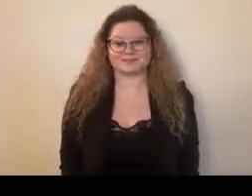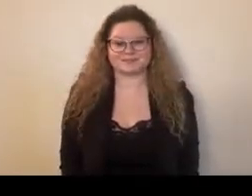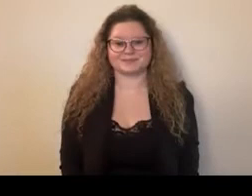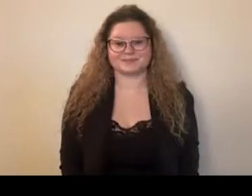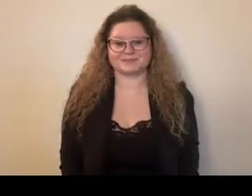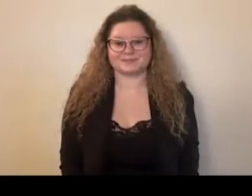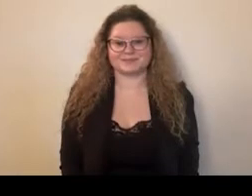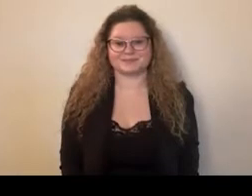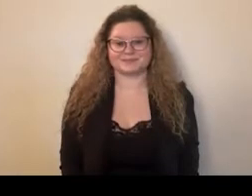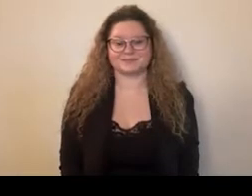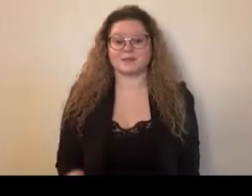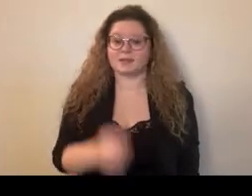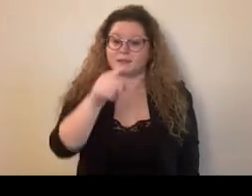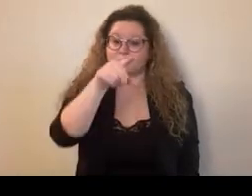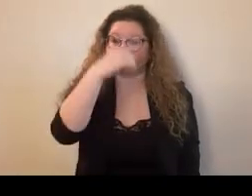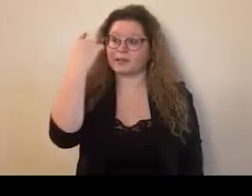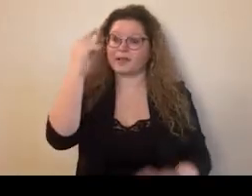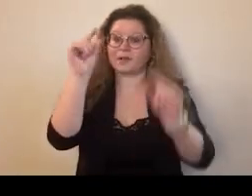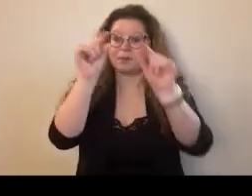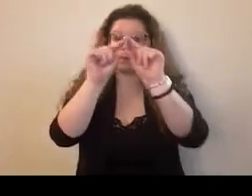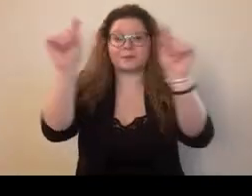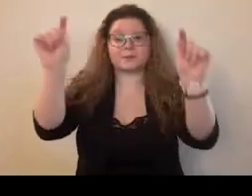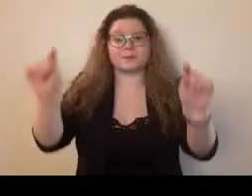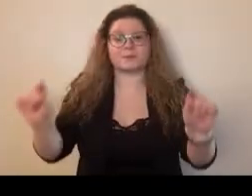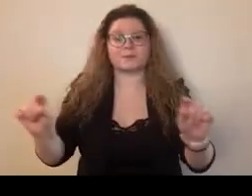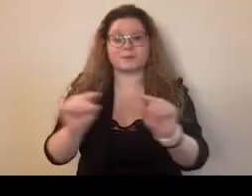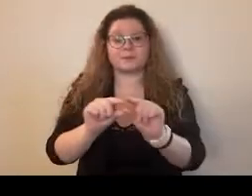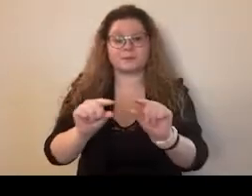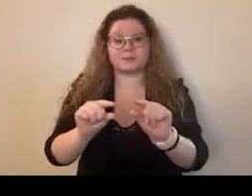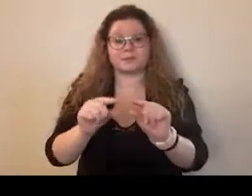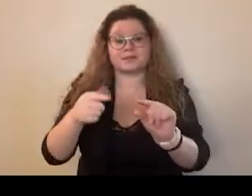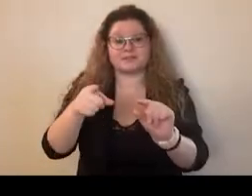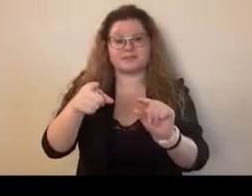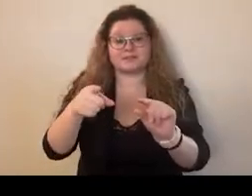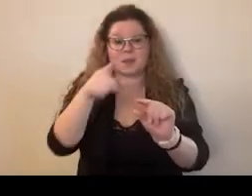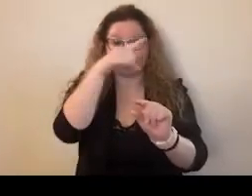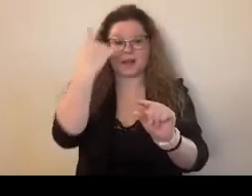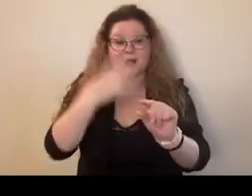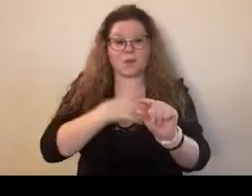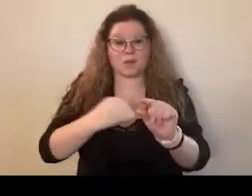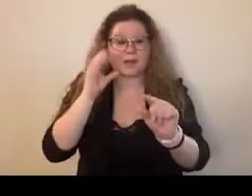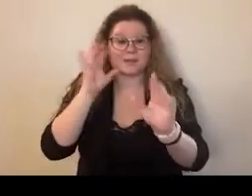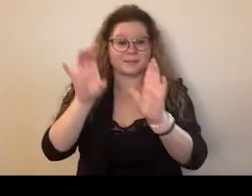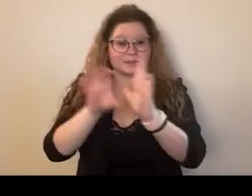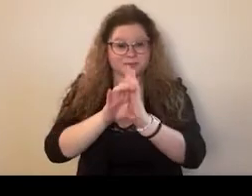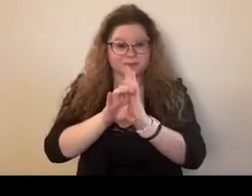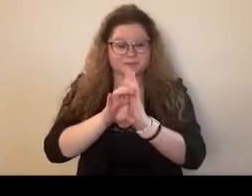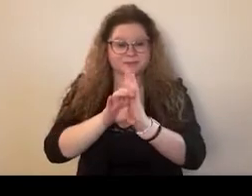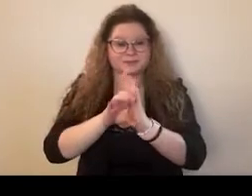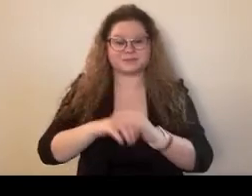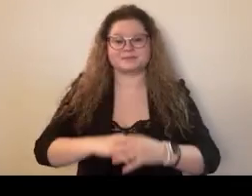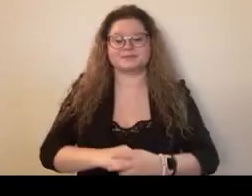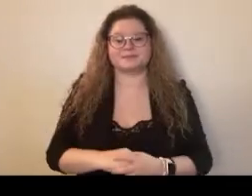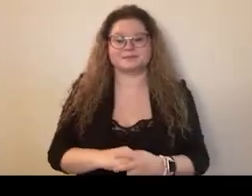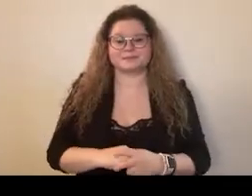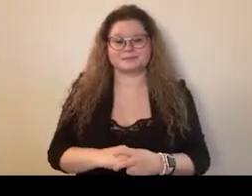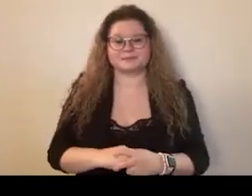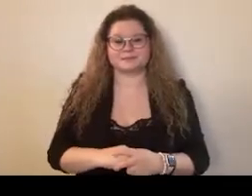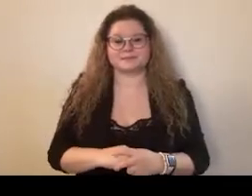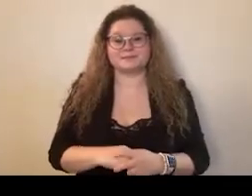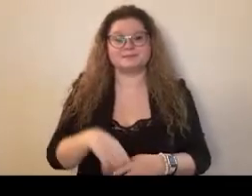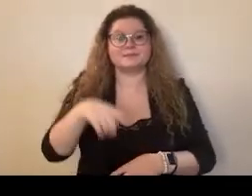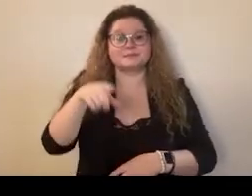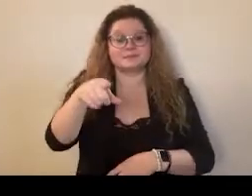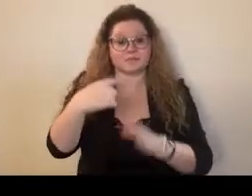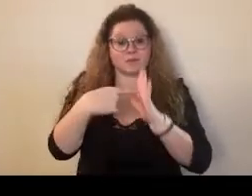A black frame holds a white mat, inside which is a black and white photograph. The black and white photograph shows